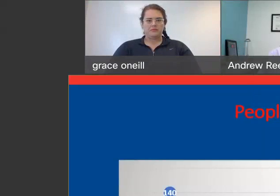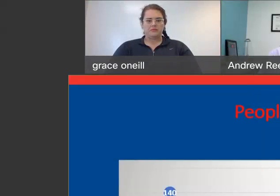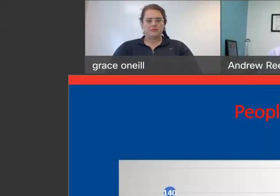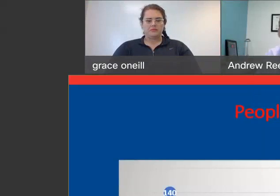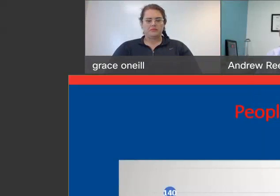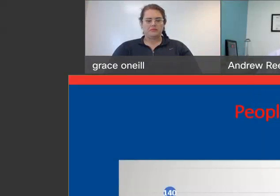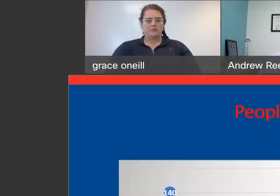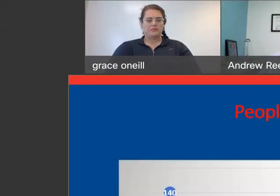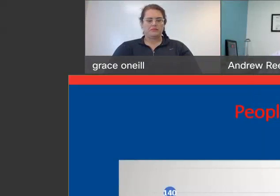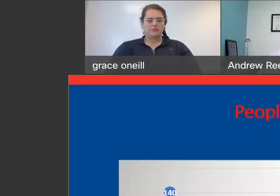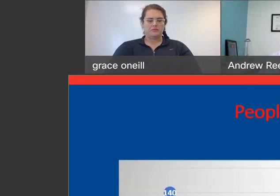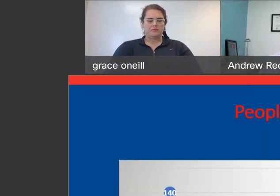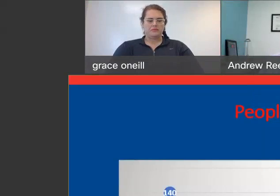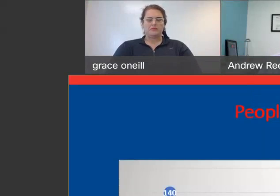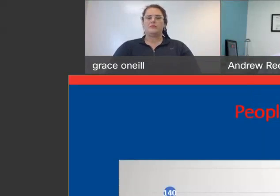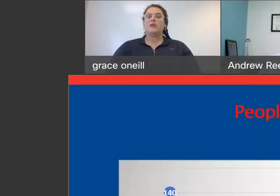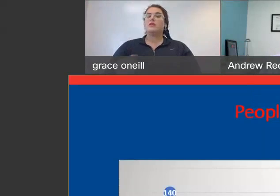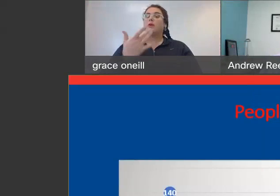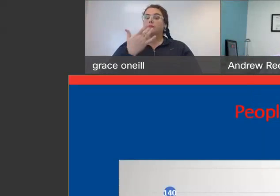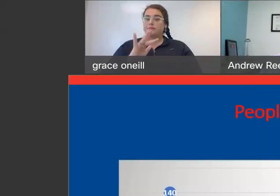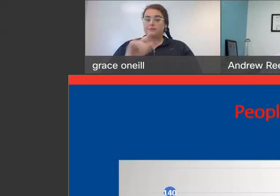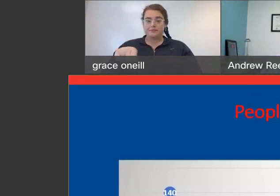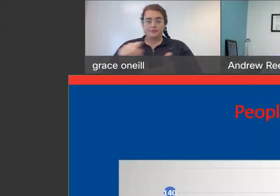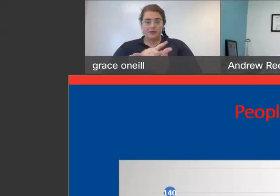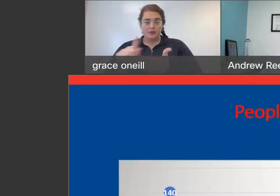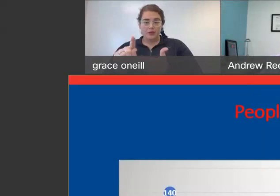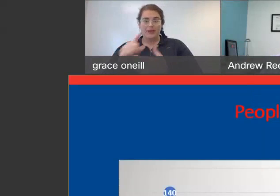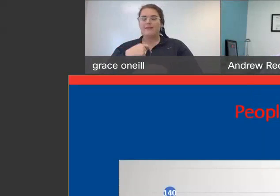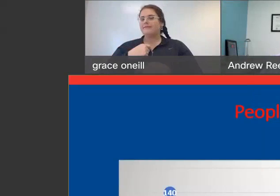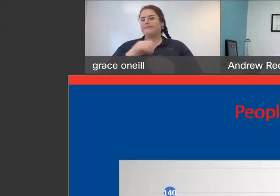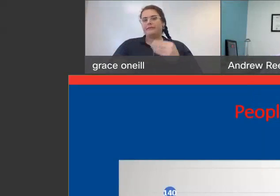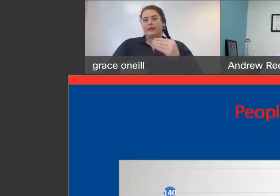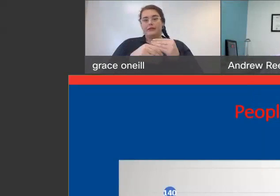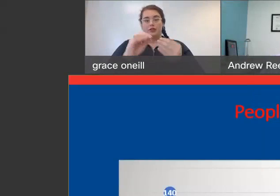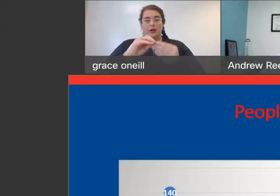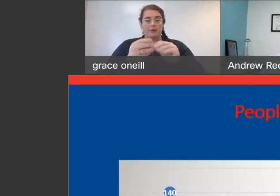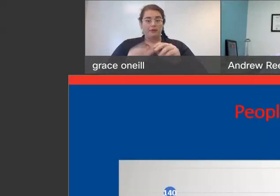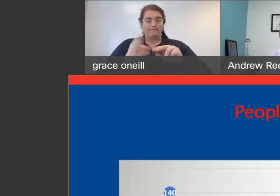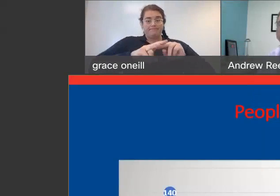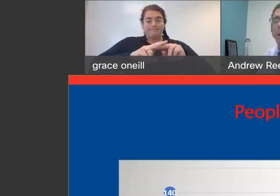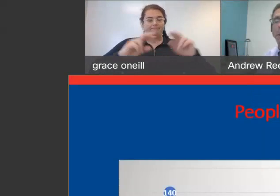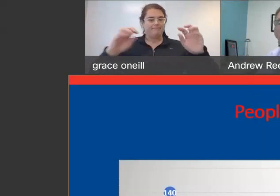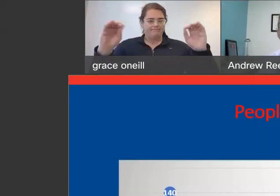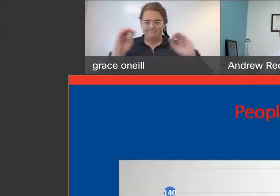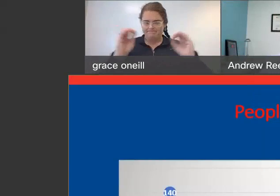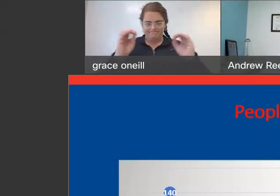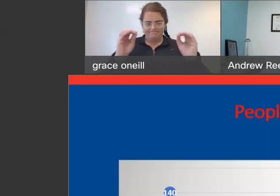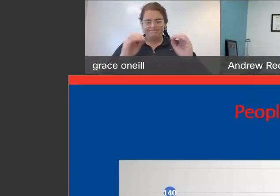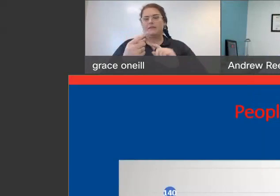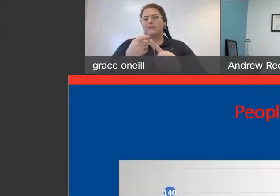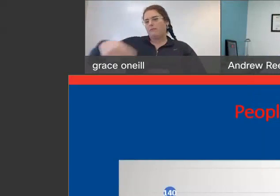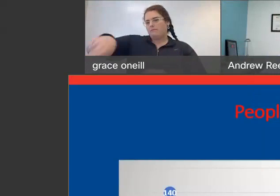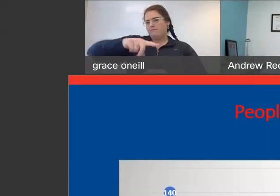So fortunately, this week, we did not have any additional COVID-19 cases amongst the people we